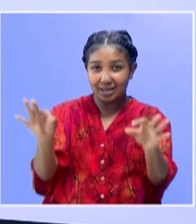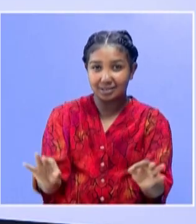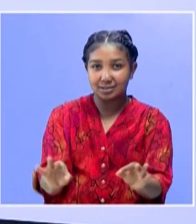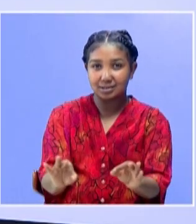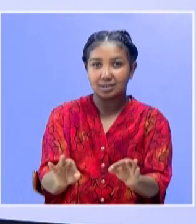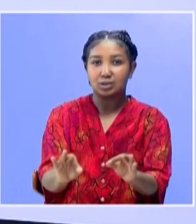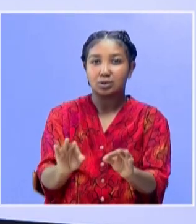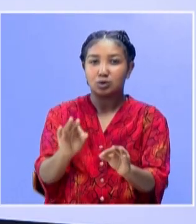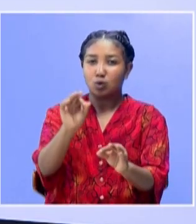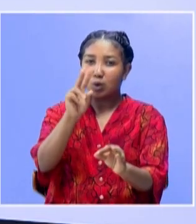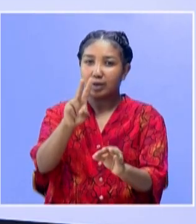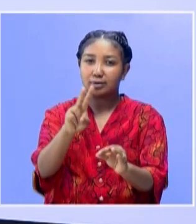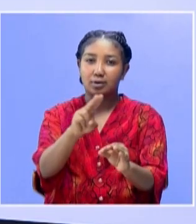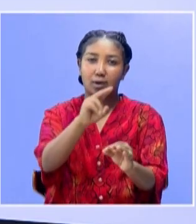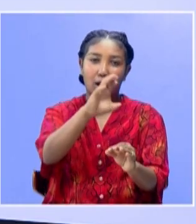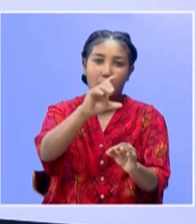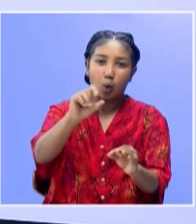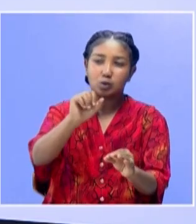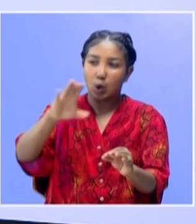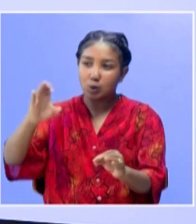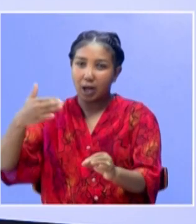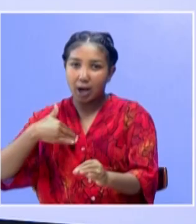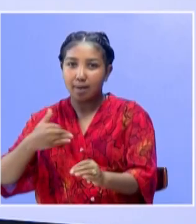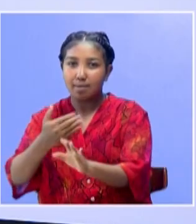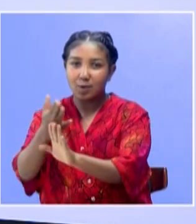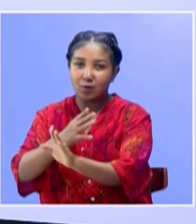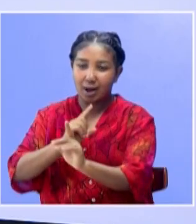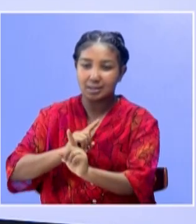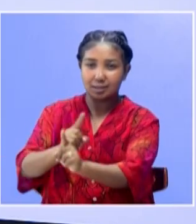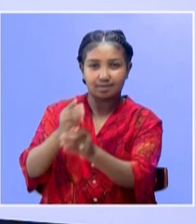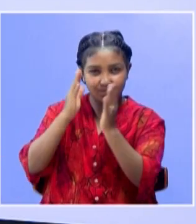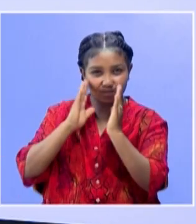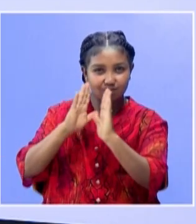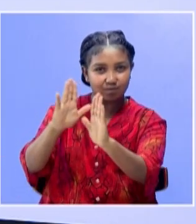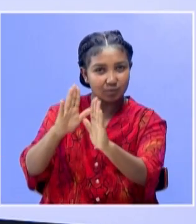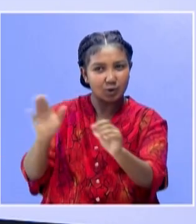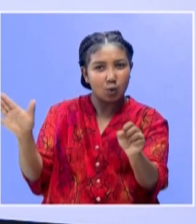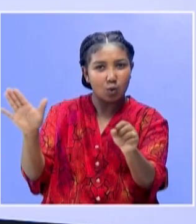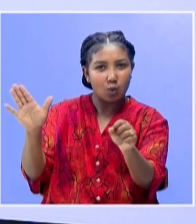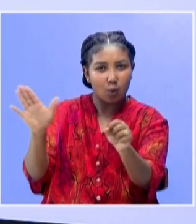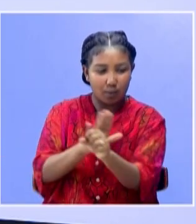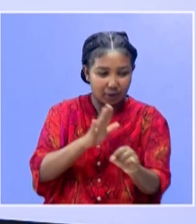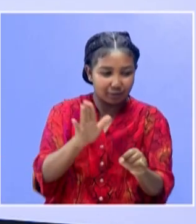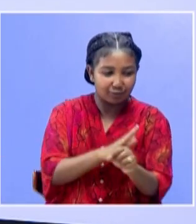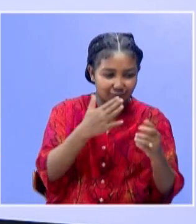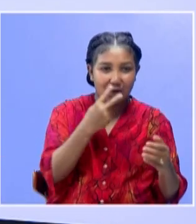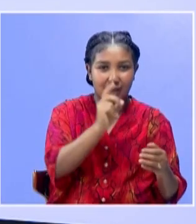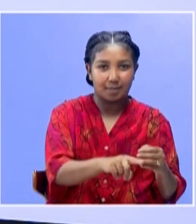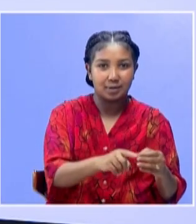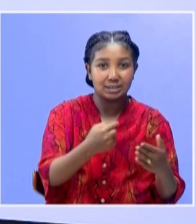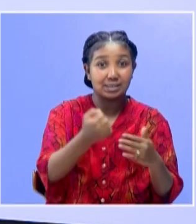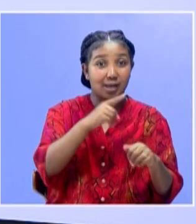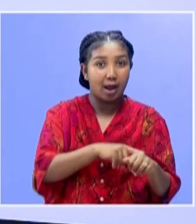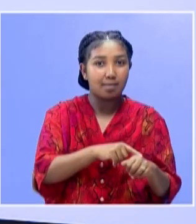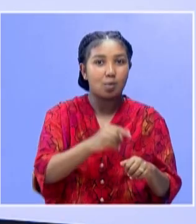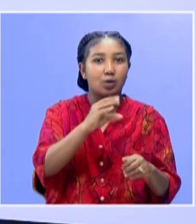double or two clause, what do you see? Before you answer, give attention to the complete one, okay? Maybe this time,